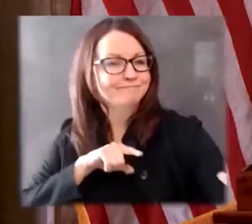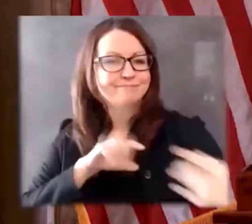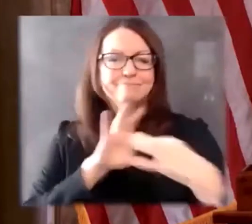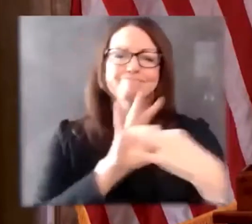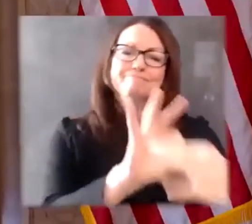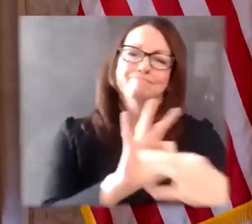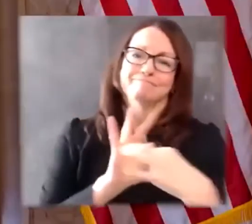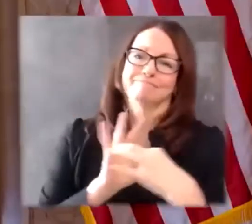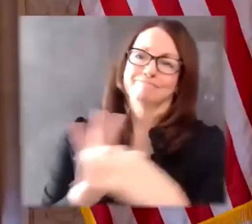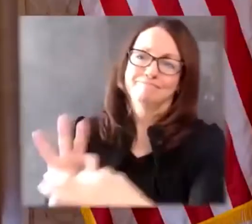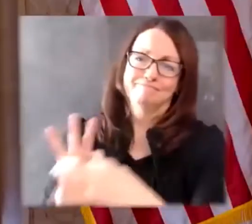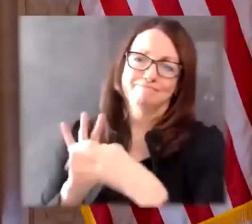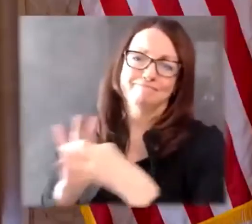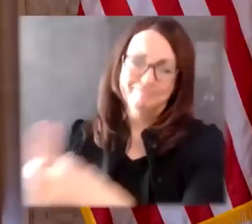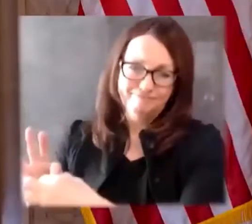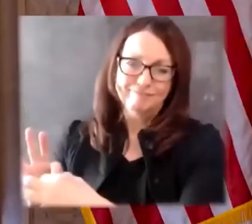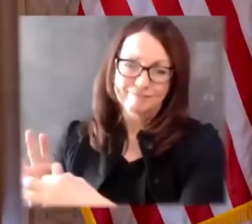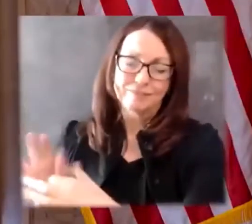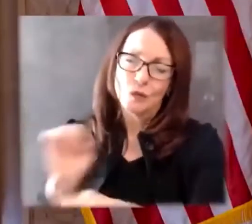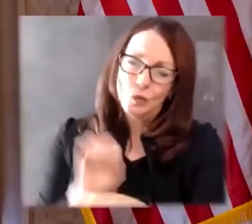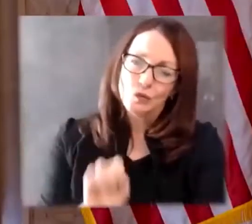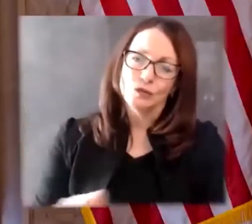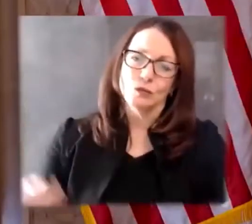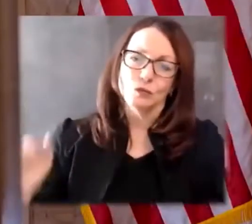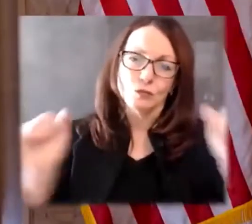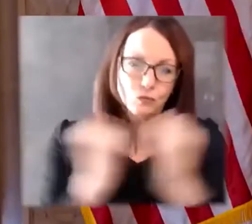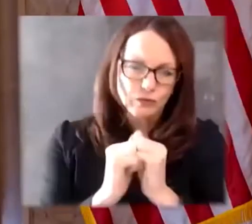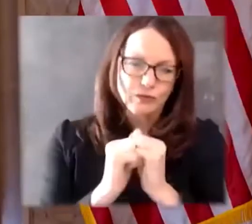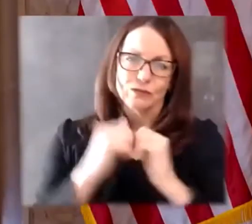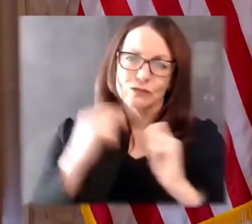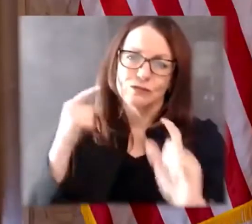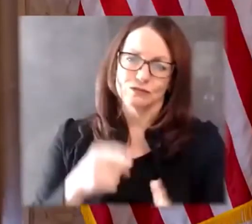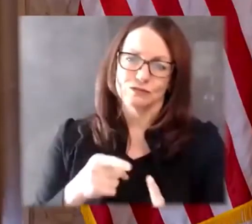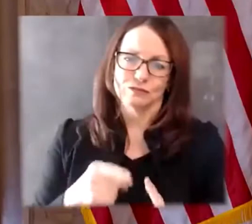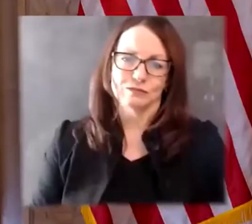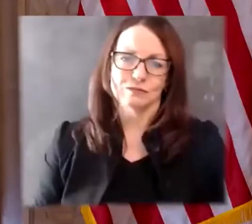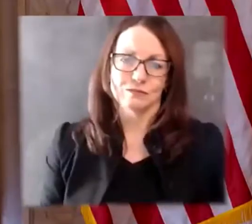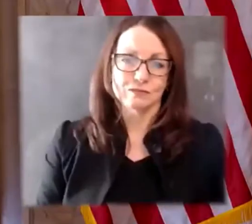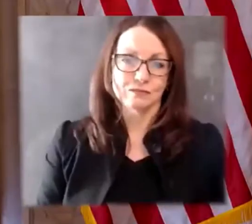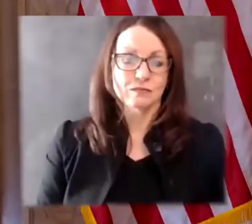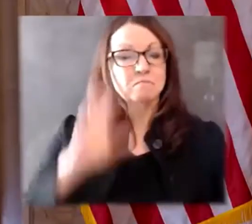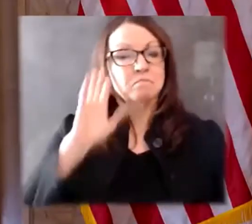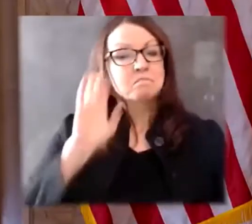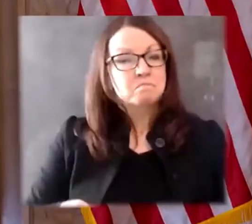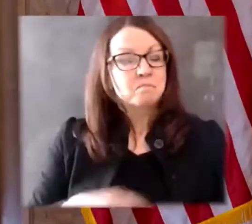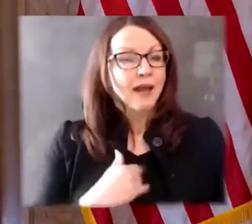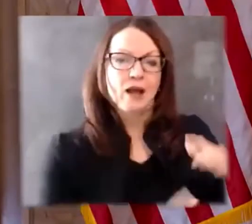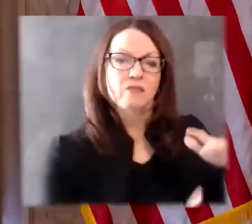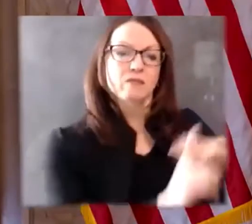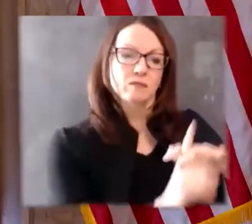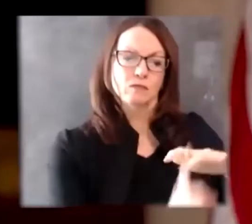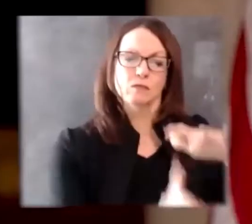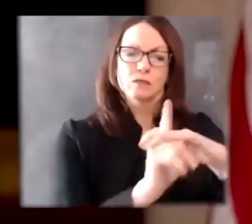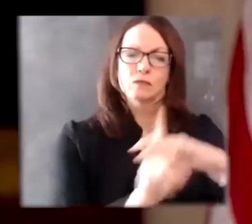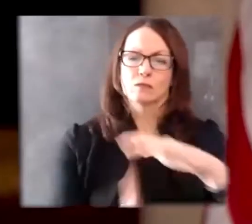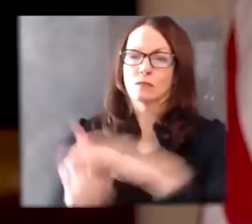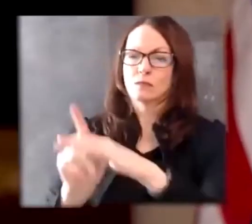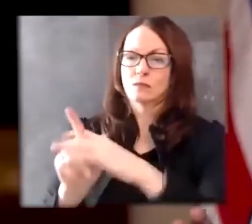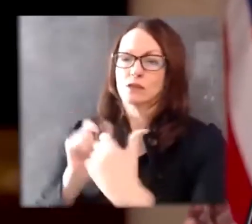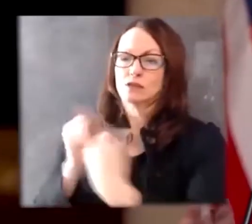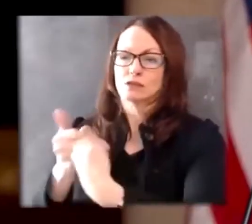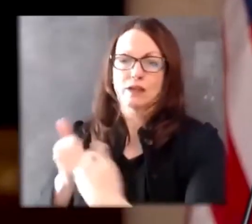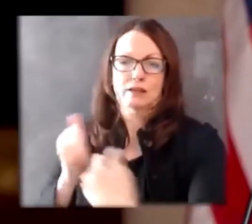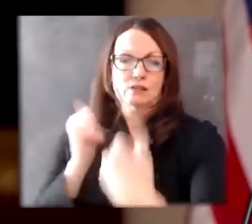year. But despite all of this, we also managed to find the strength in the struggles we shared. We